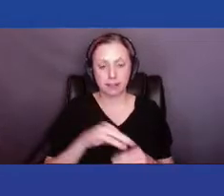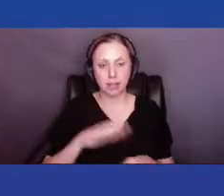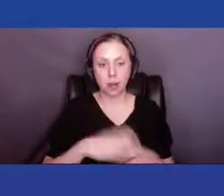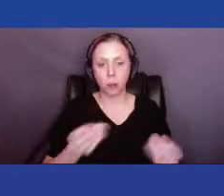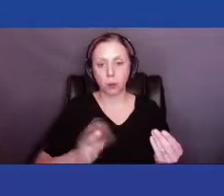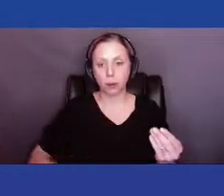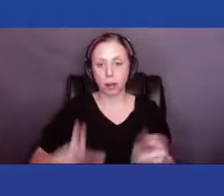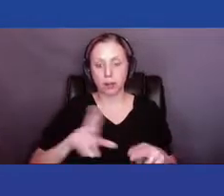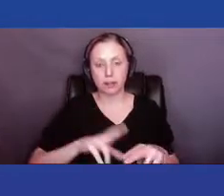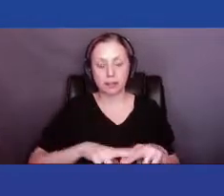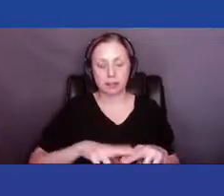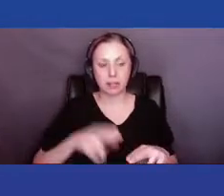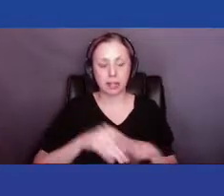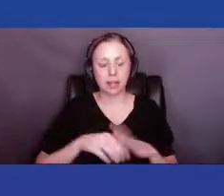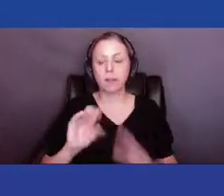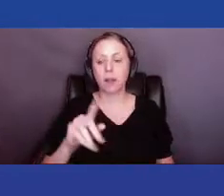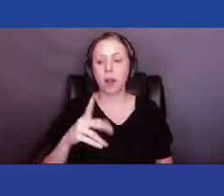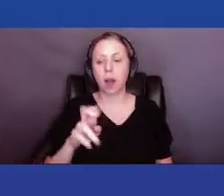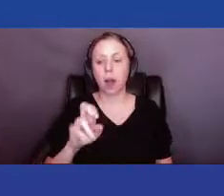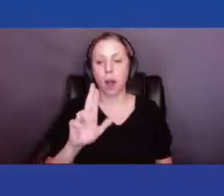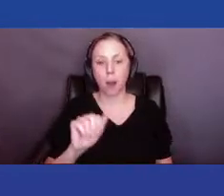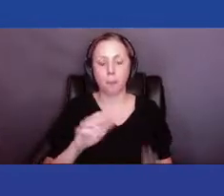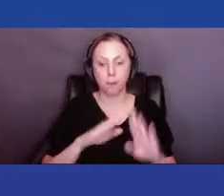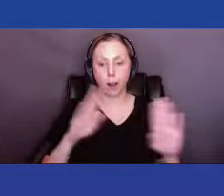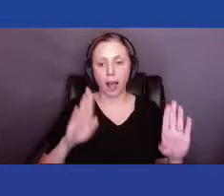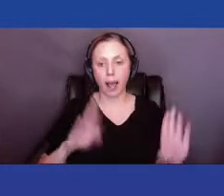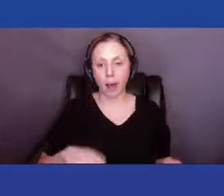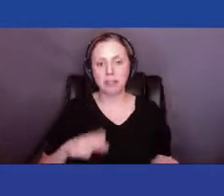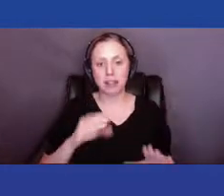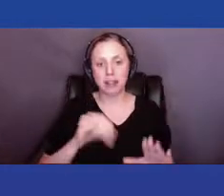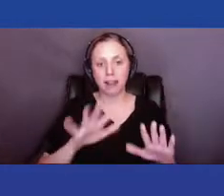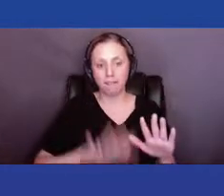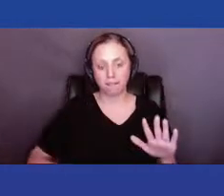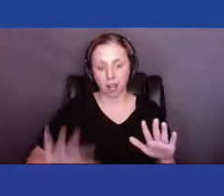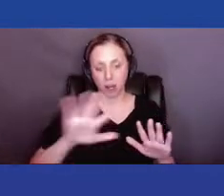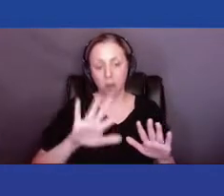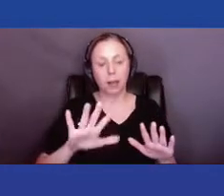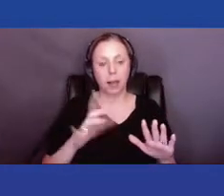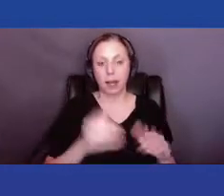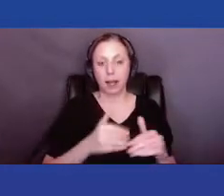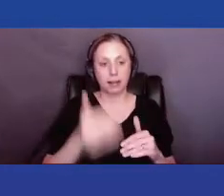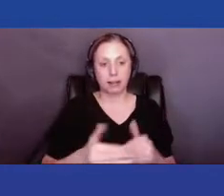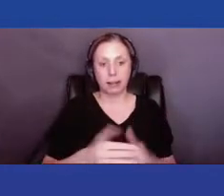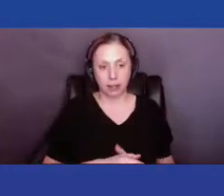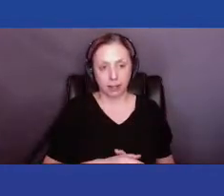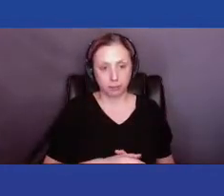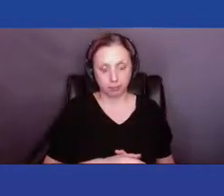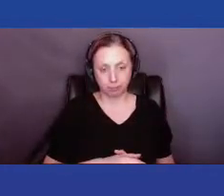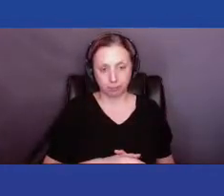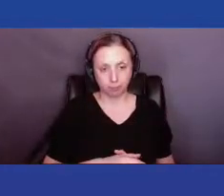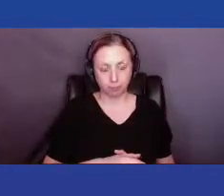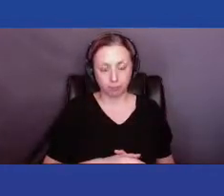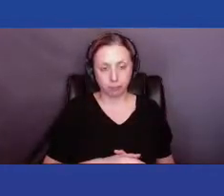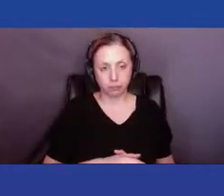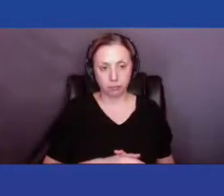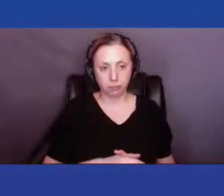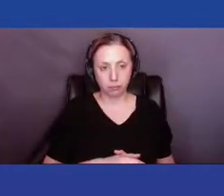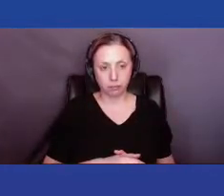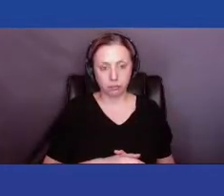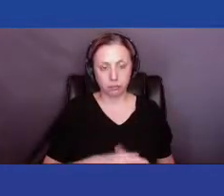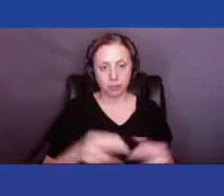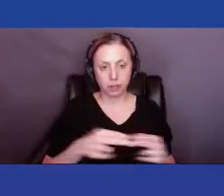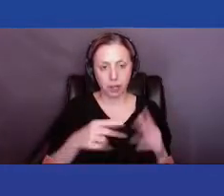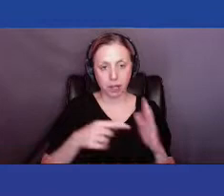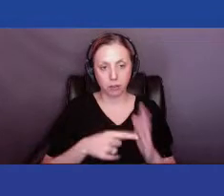ground in the opera house, which is a bit transgressive in that environment. Next slide. And this slide shows my